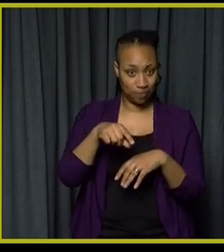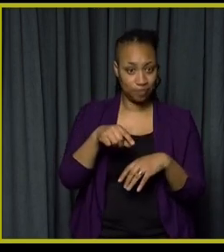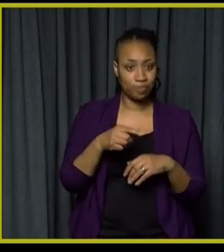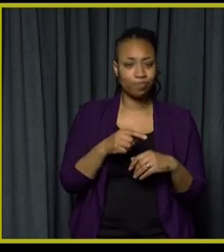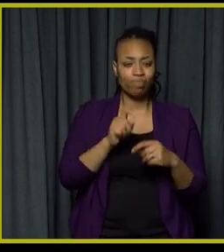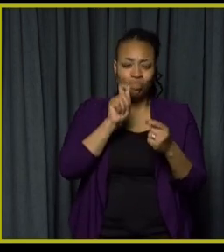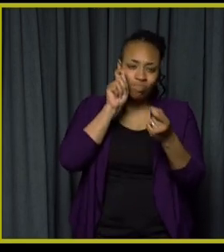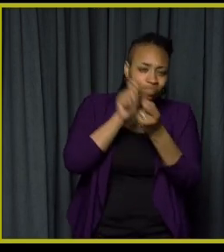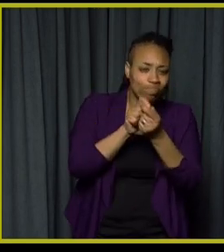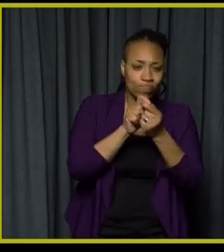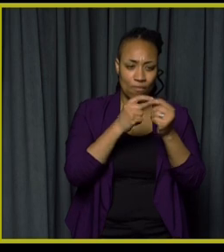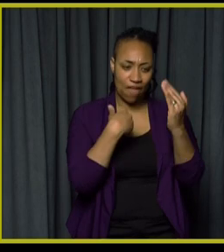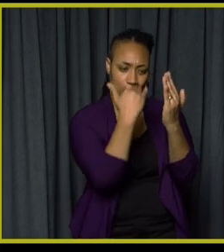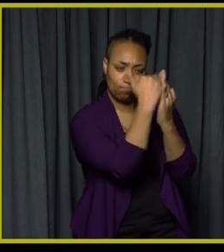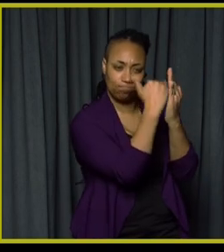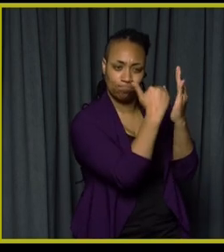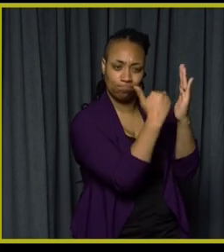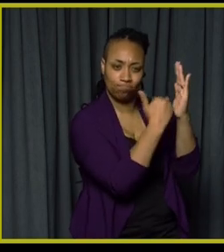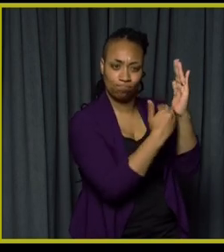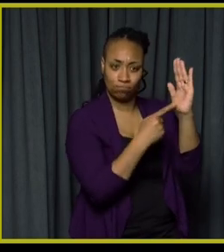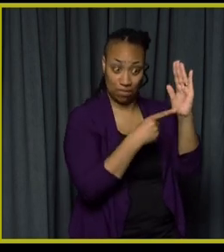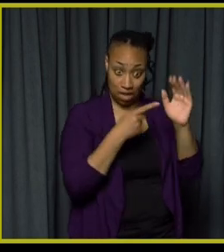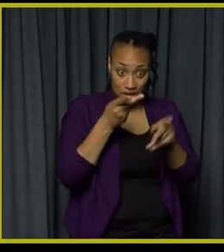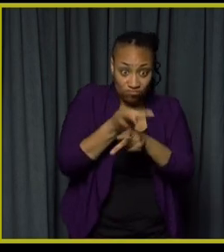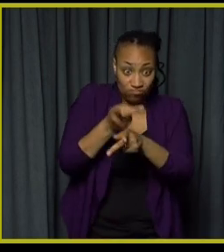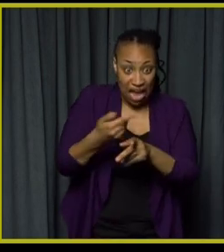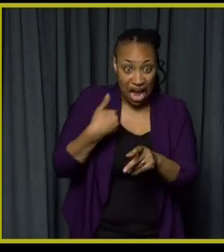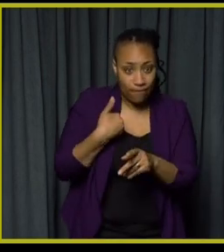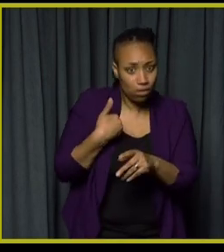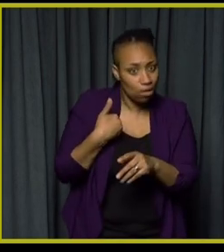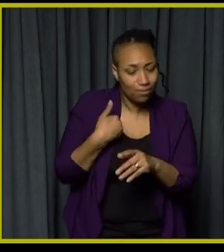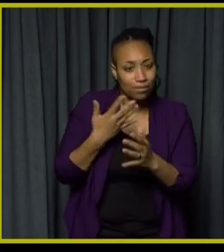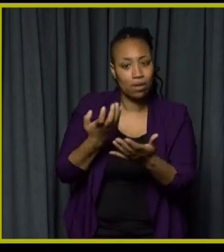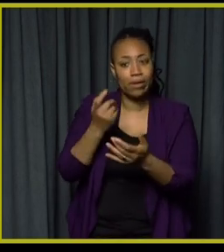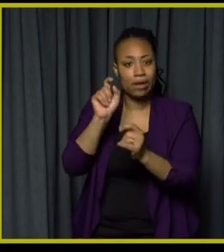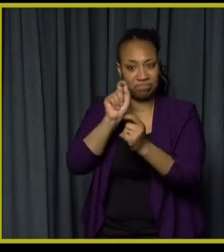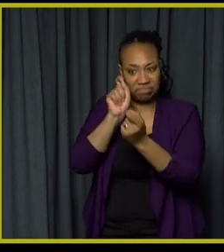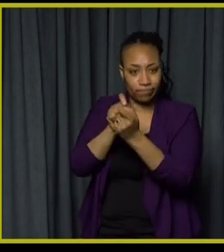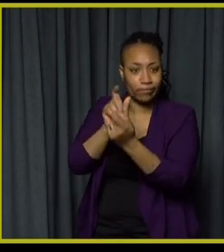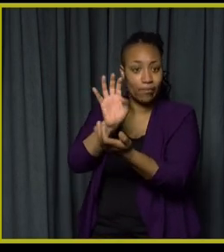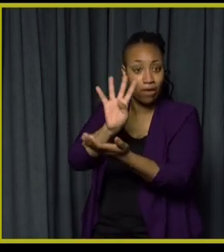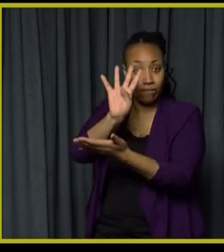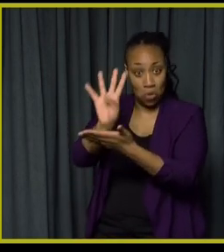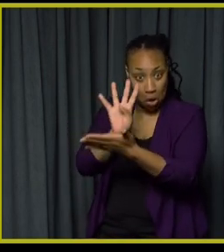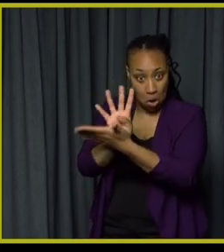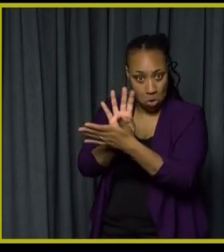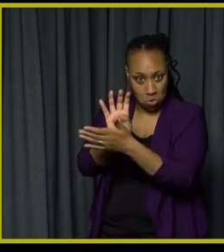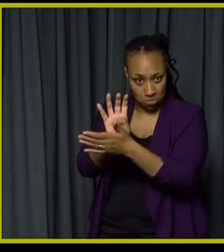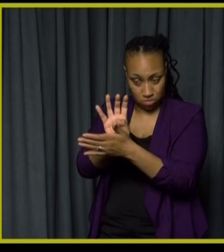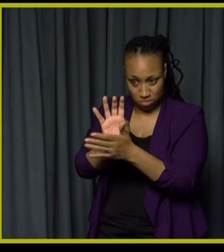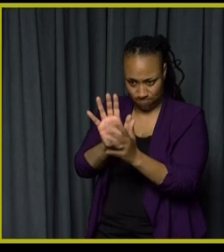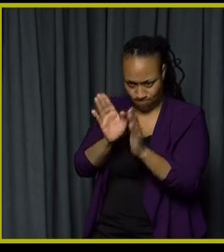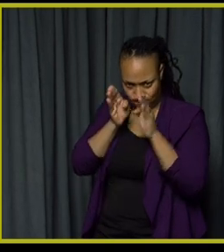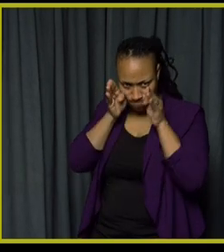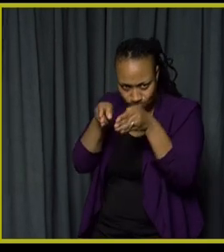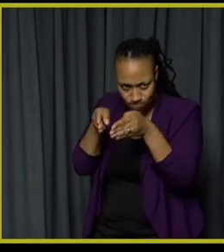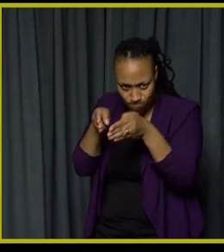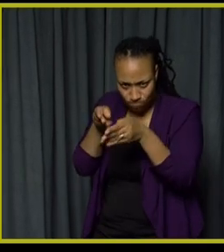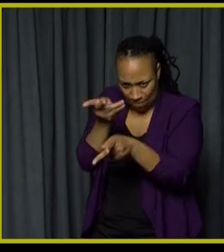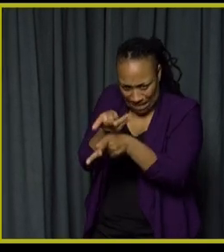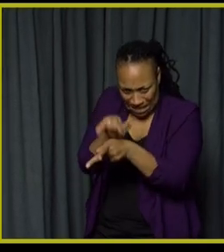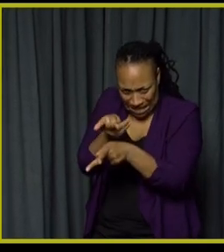of 4 hours per resident per day? It's difficult to give the quality care